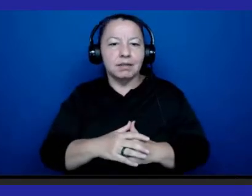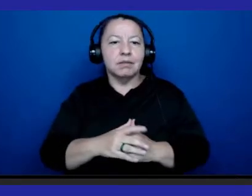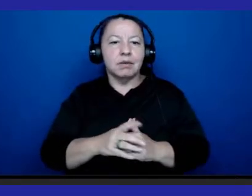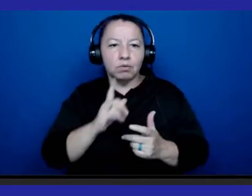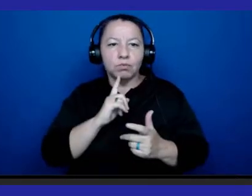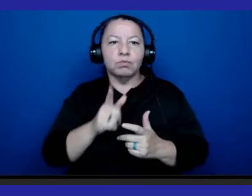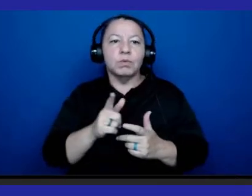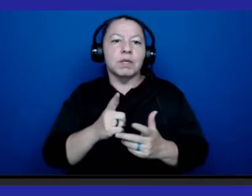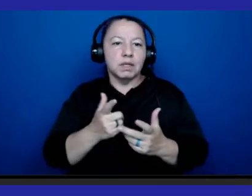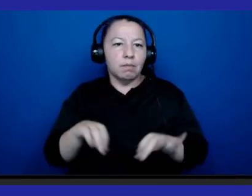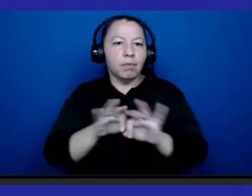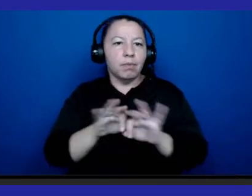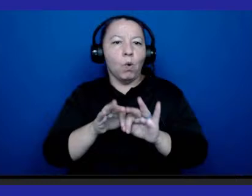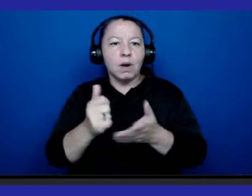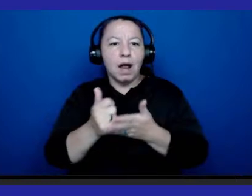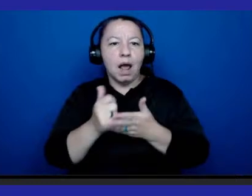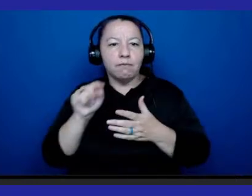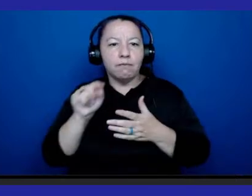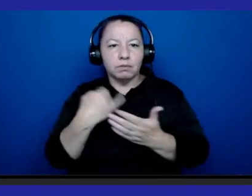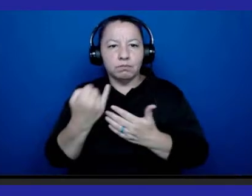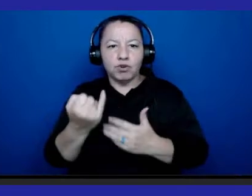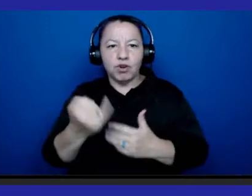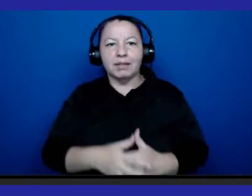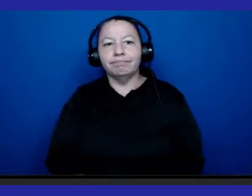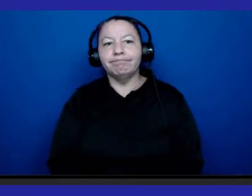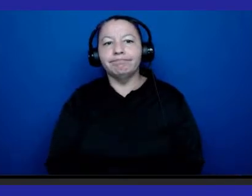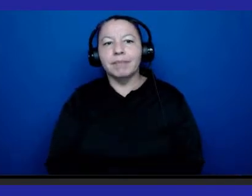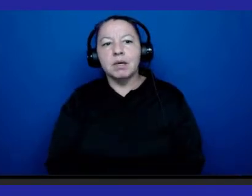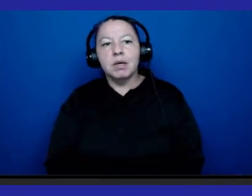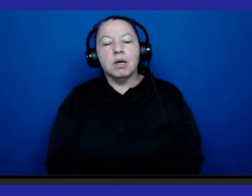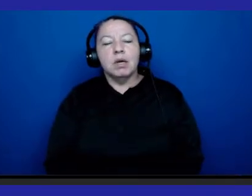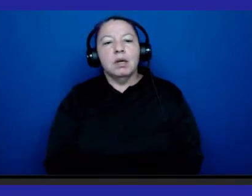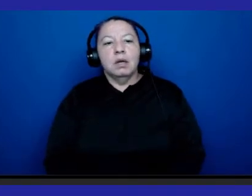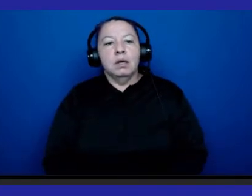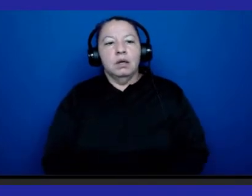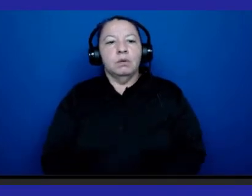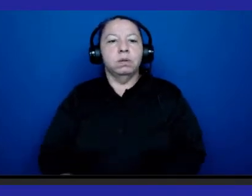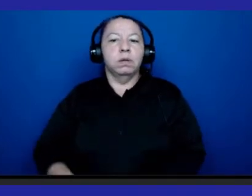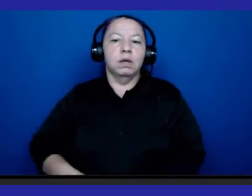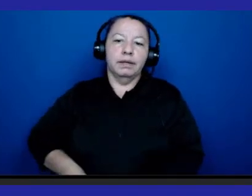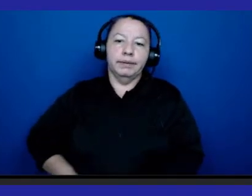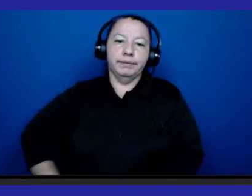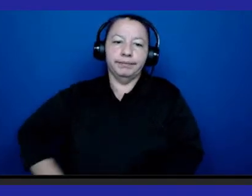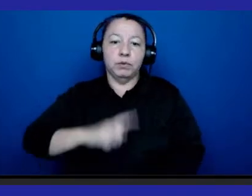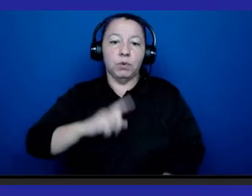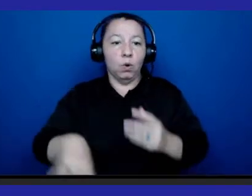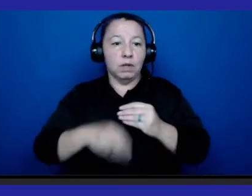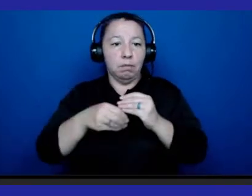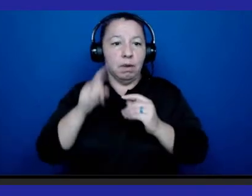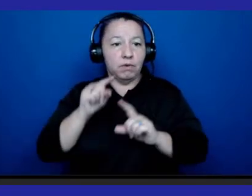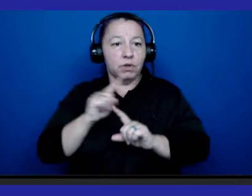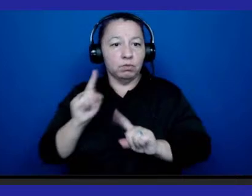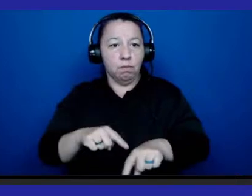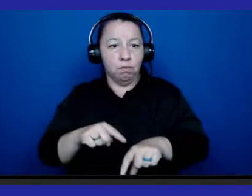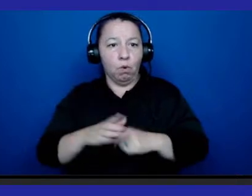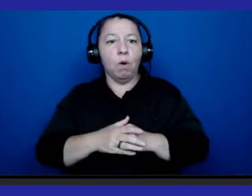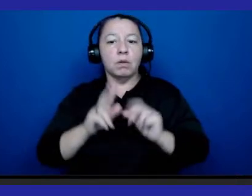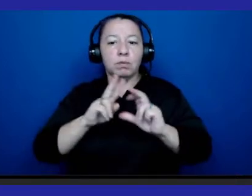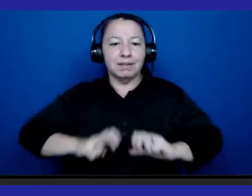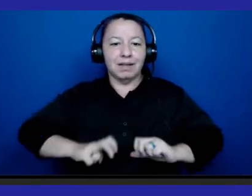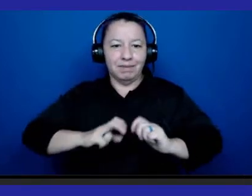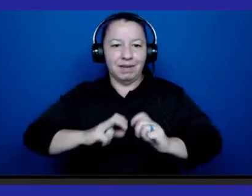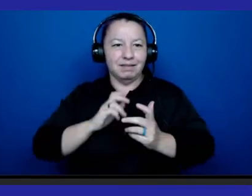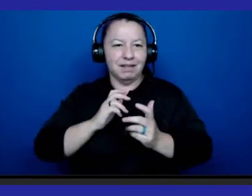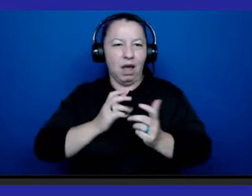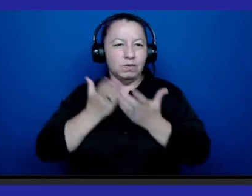project. Um, so supplement to the report, the community health needs assessment that was passed in